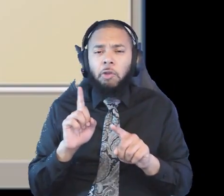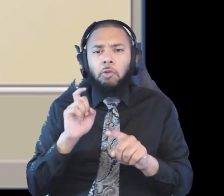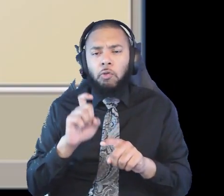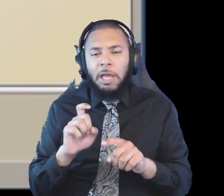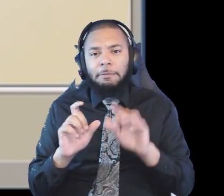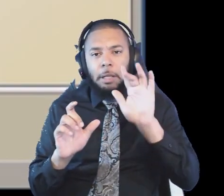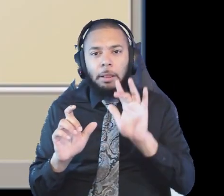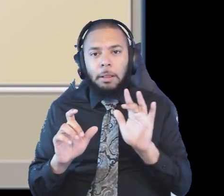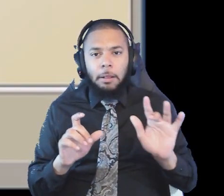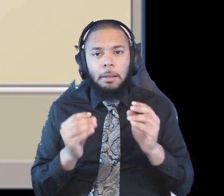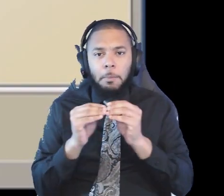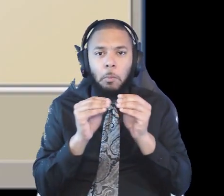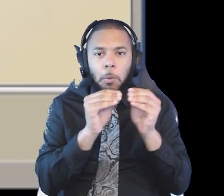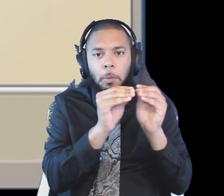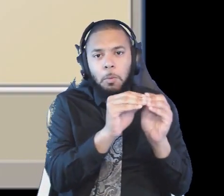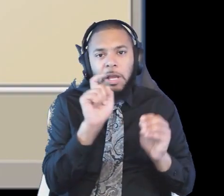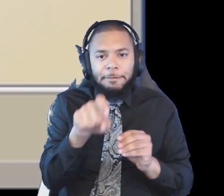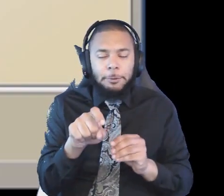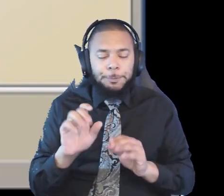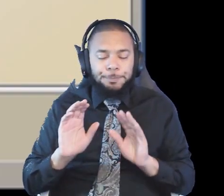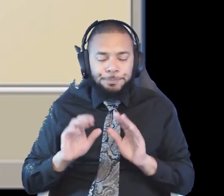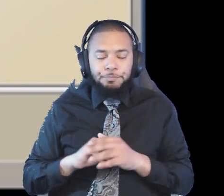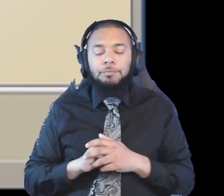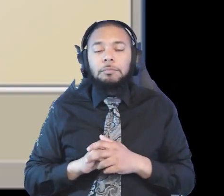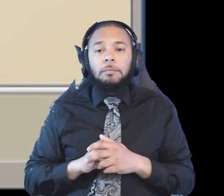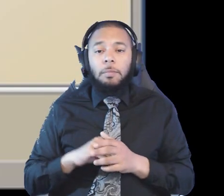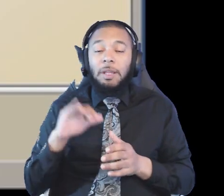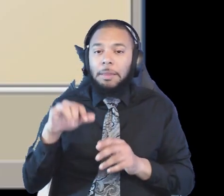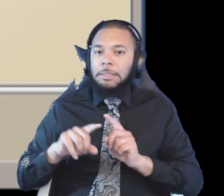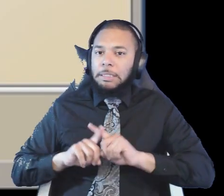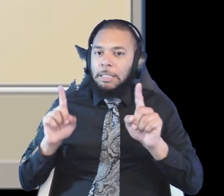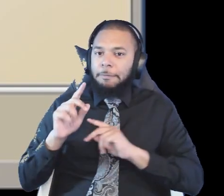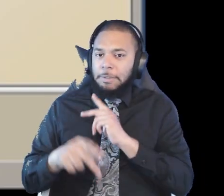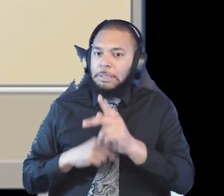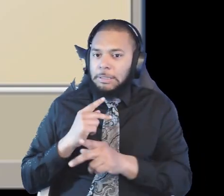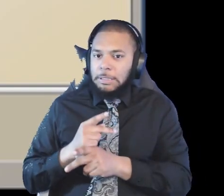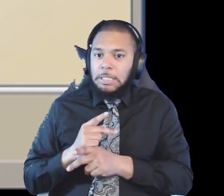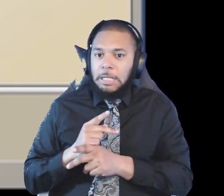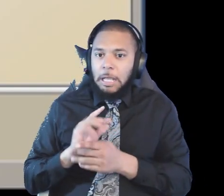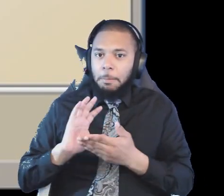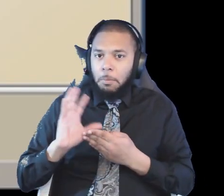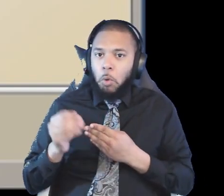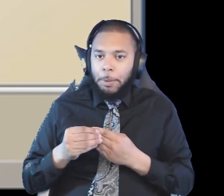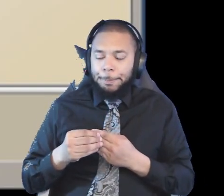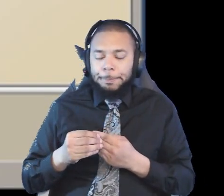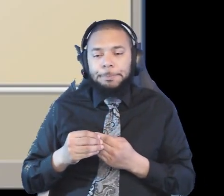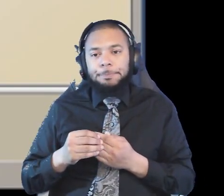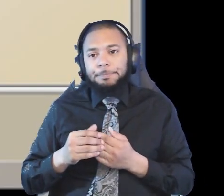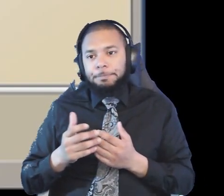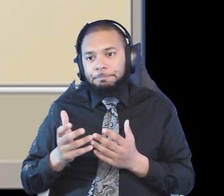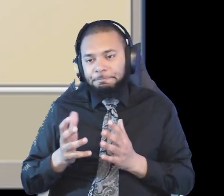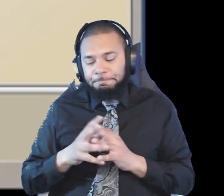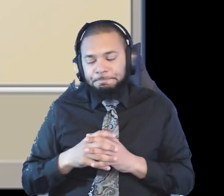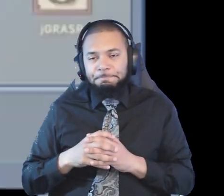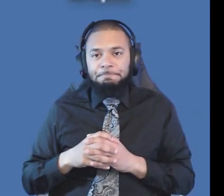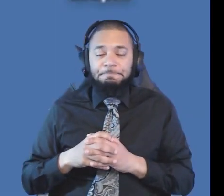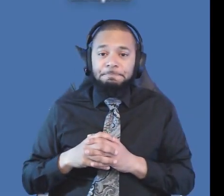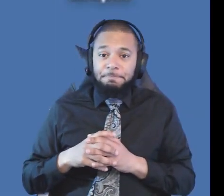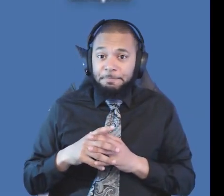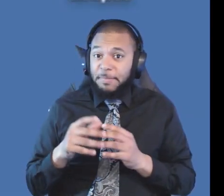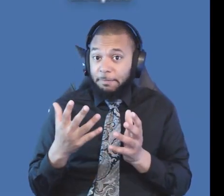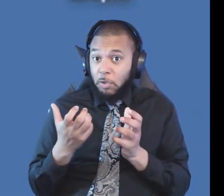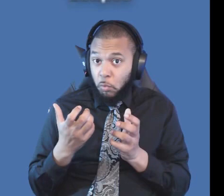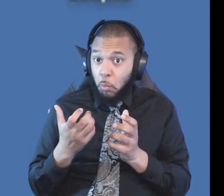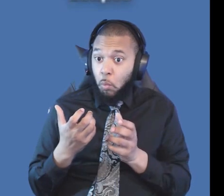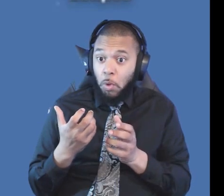done clearly. So that's a different type of a program, and if you want to